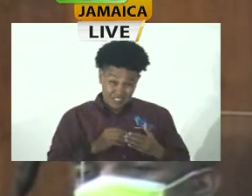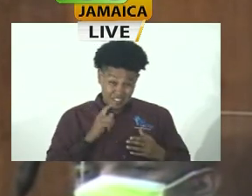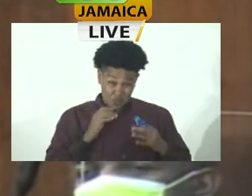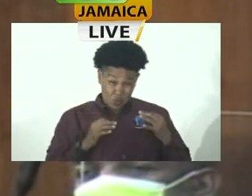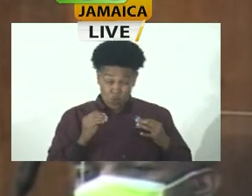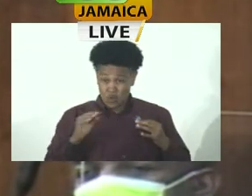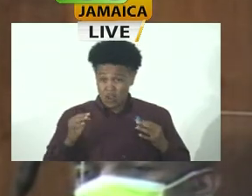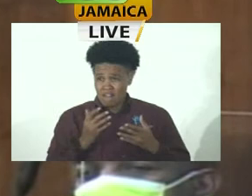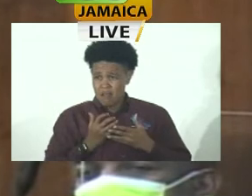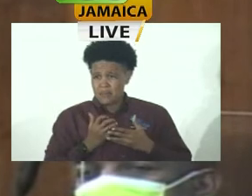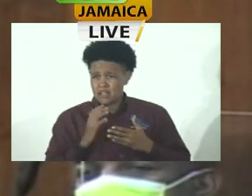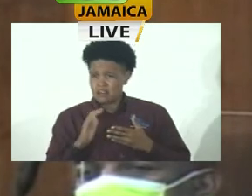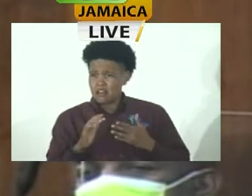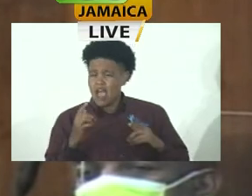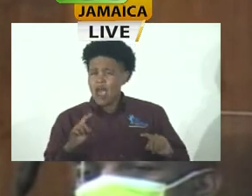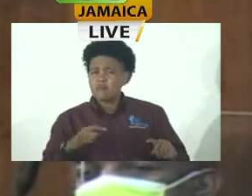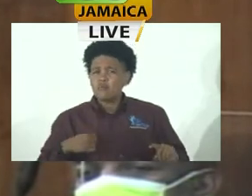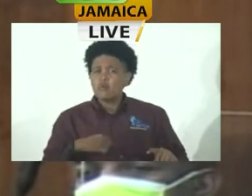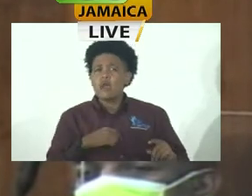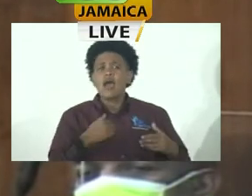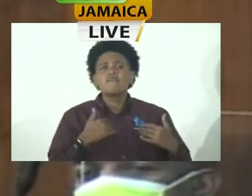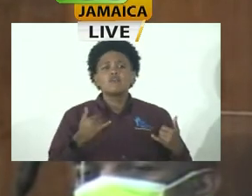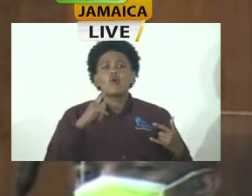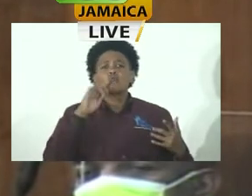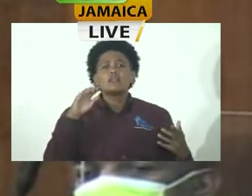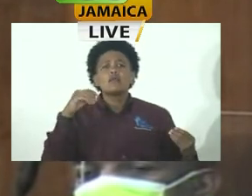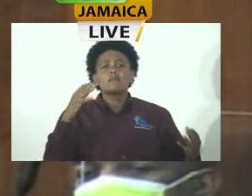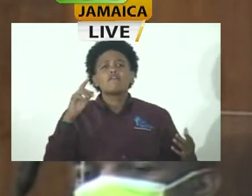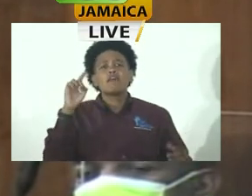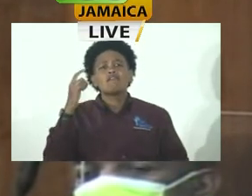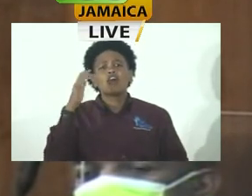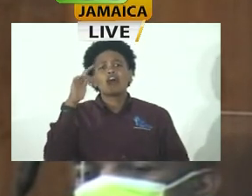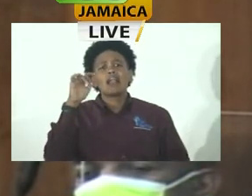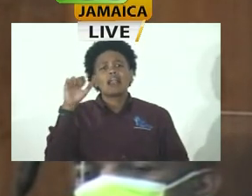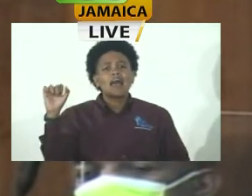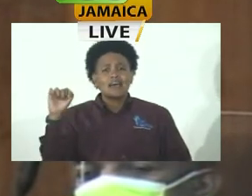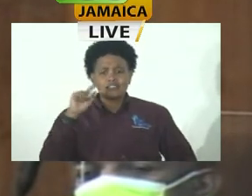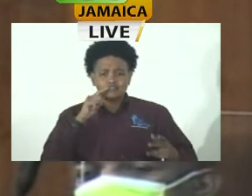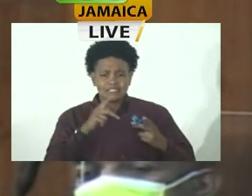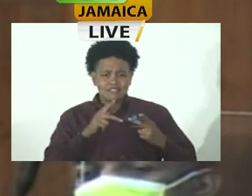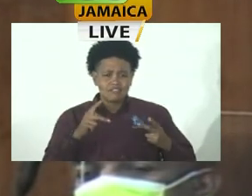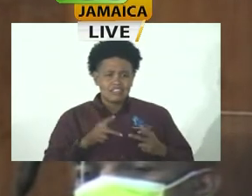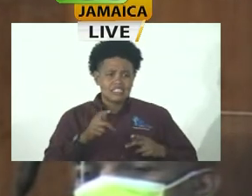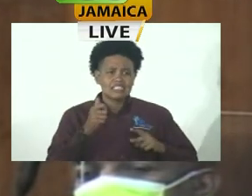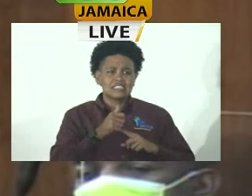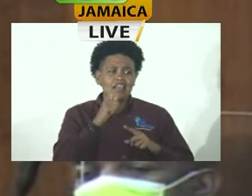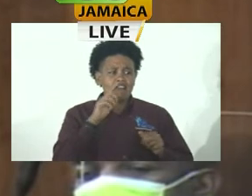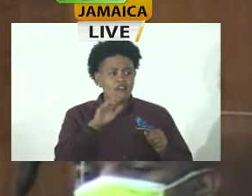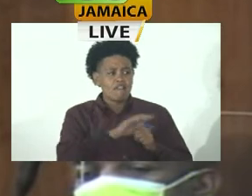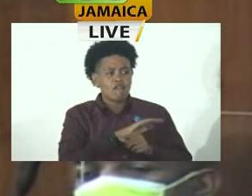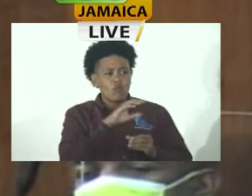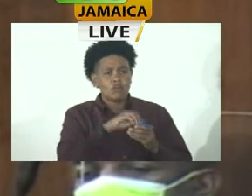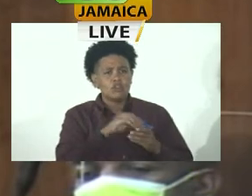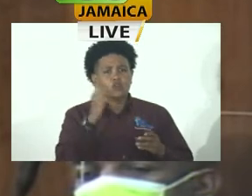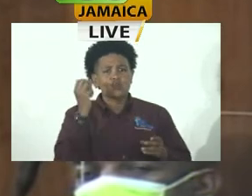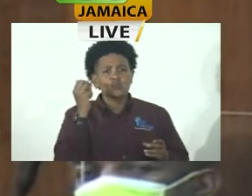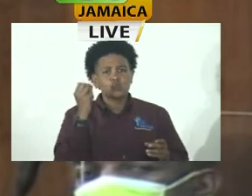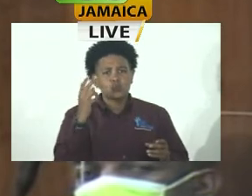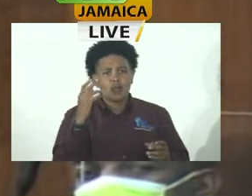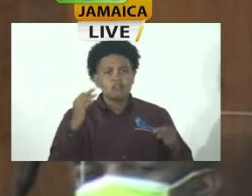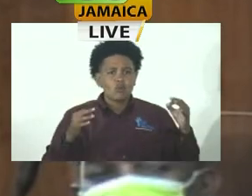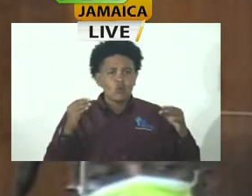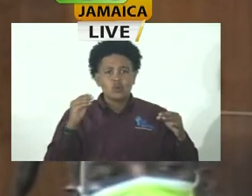appeal madam speaker we have now provided first-class facilities and a full complement of 12 court of appeal